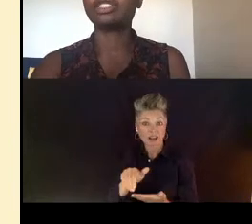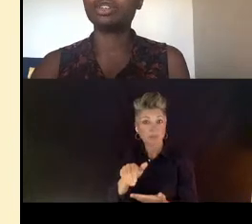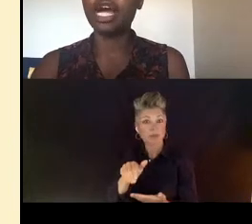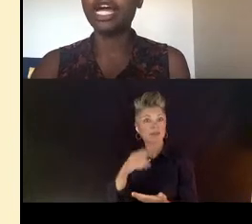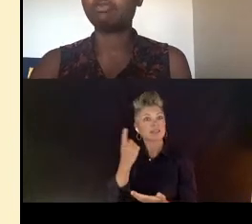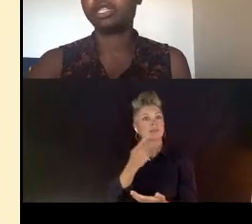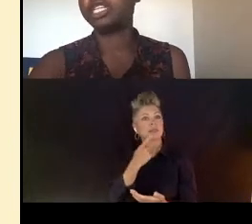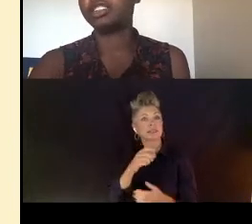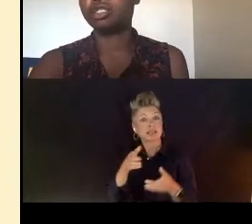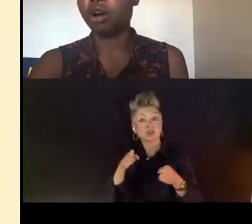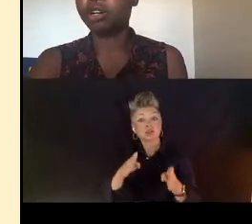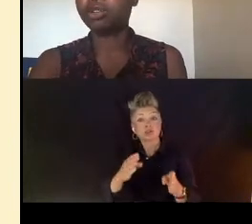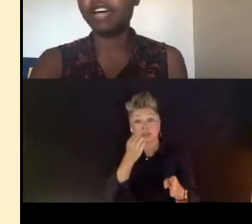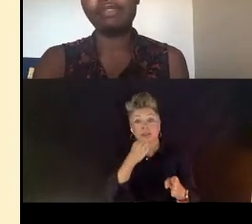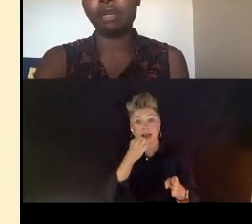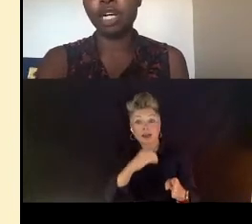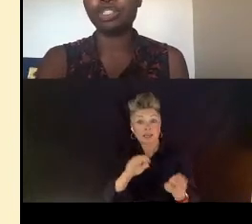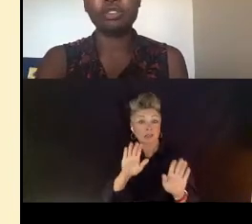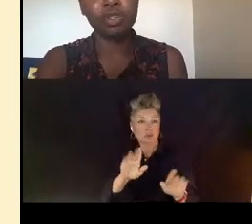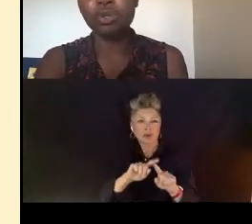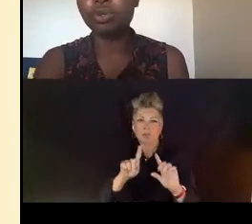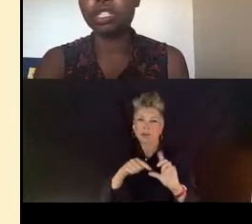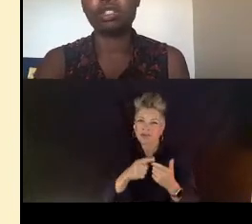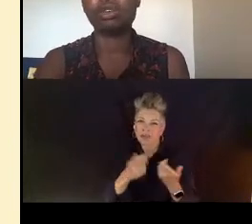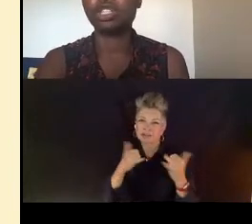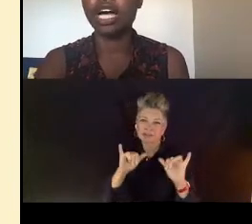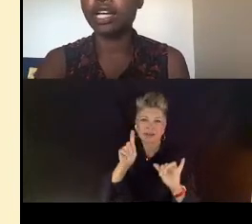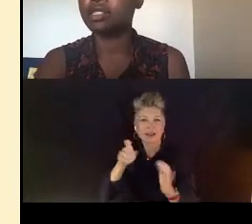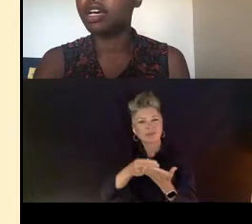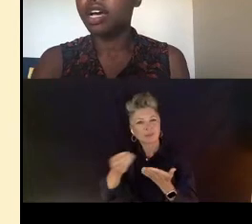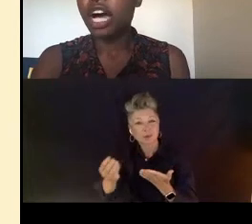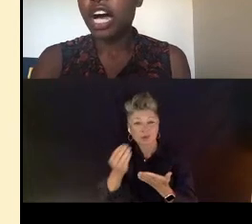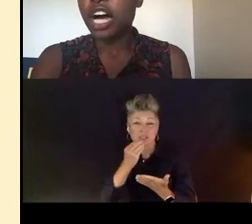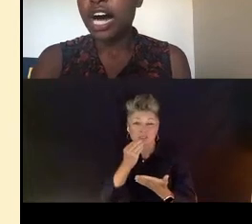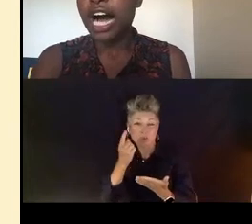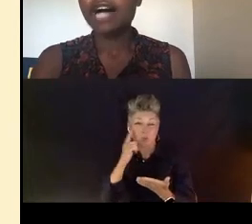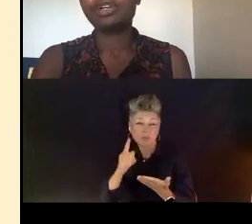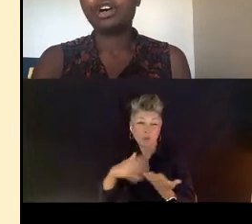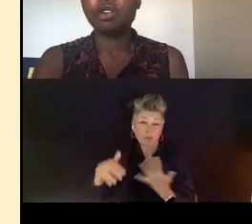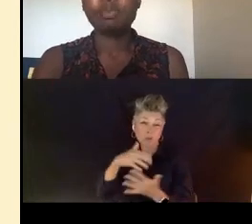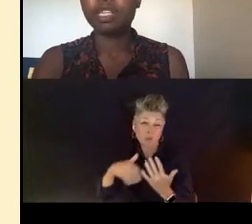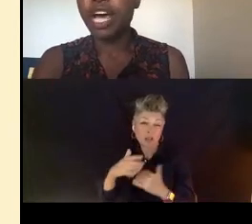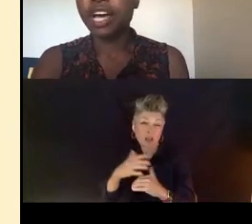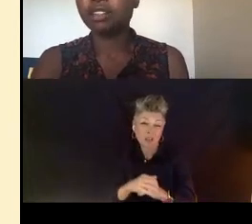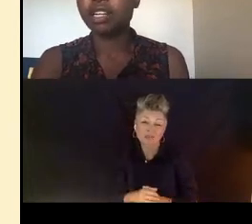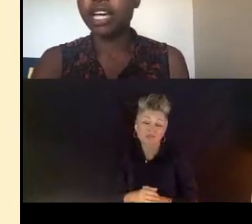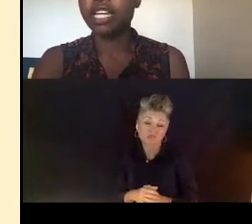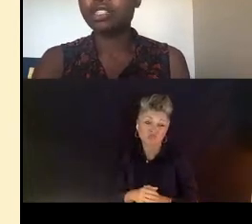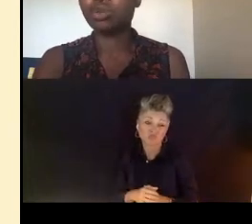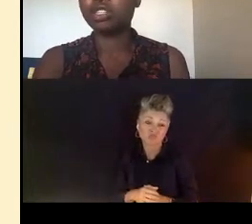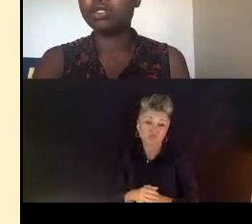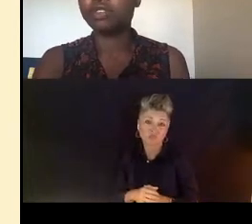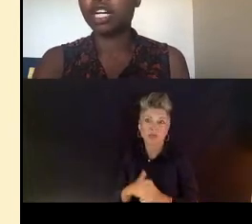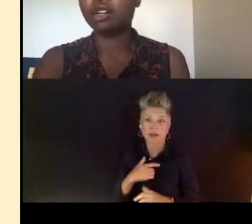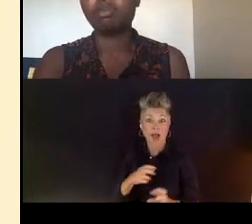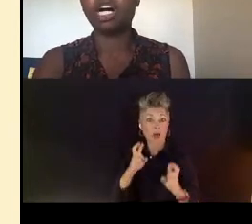dining is great, but then there's the hurdle of having to purchase food to socialize. I would hope that any